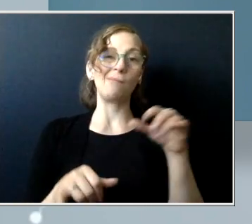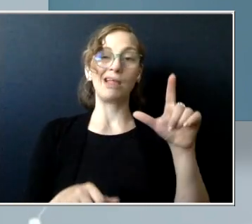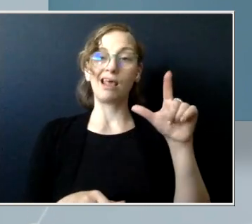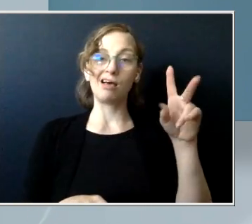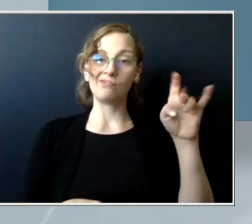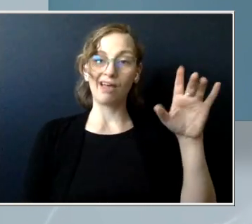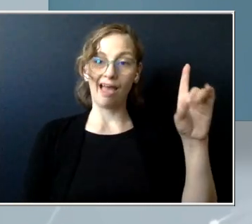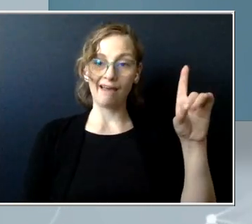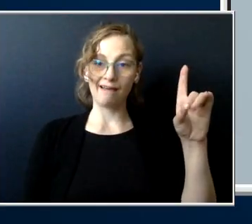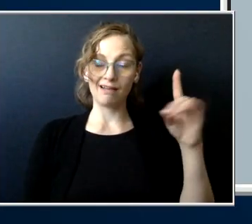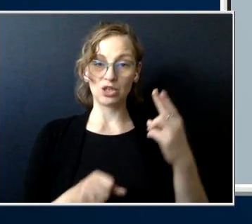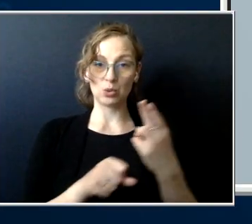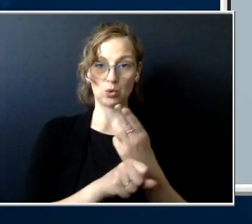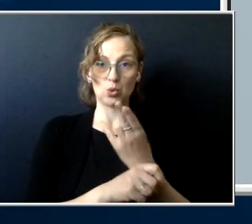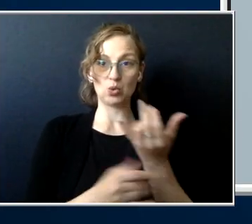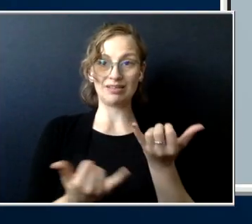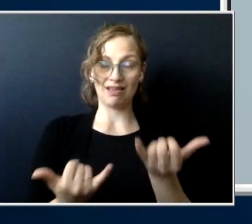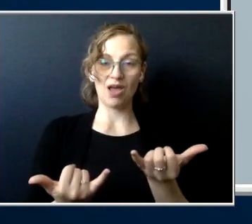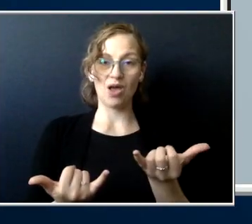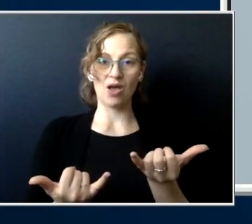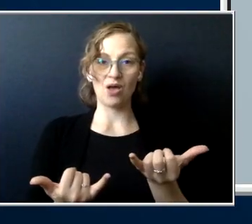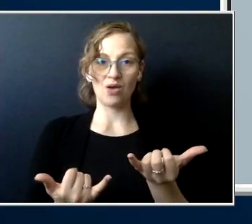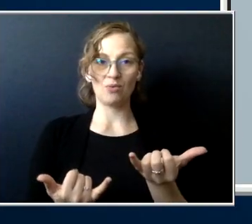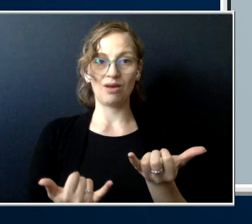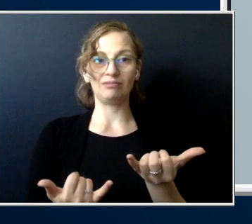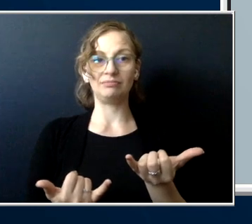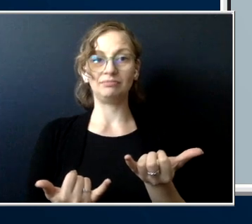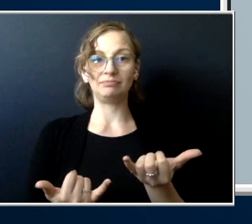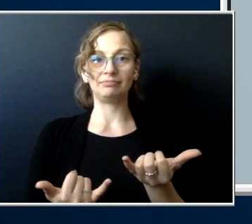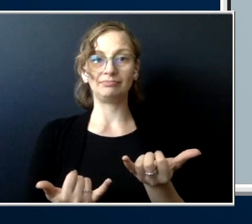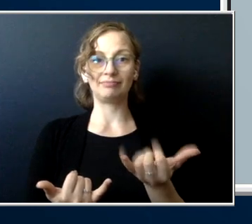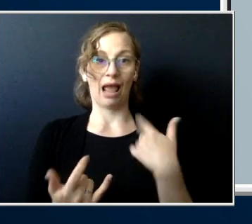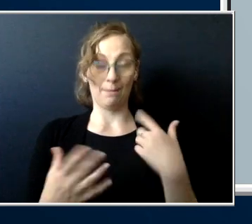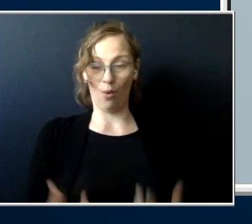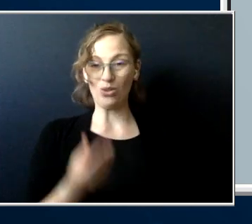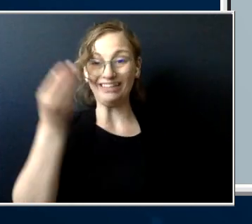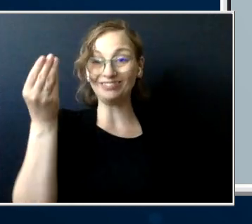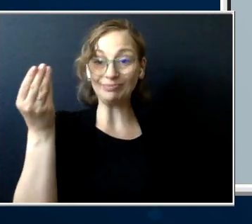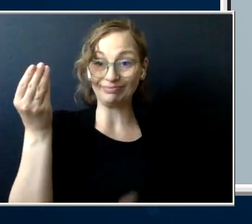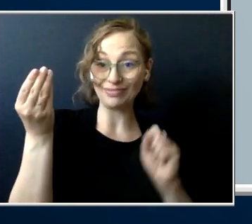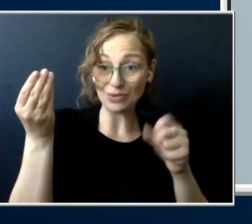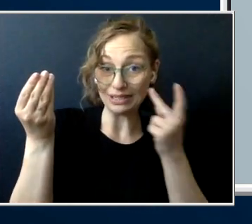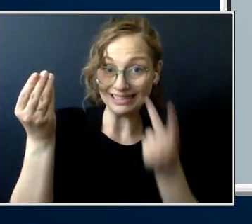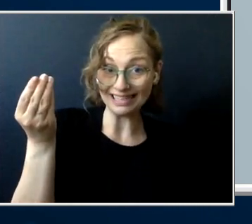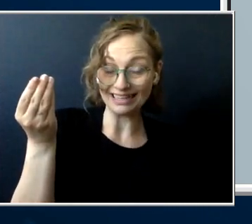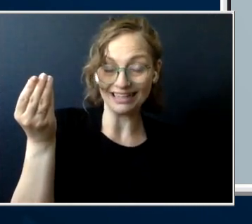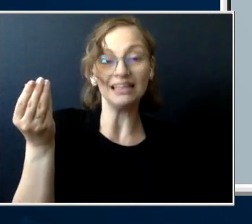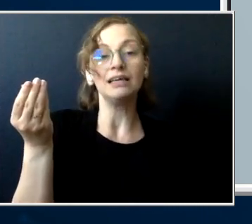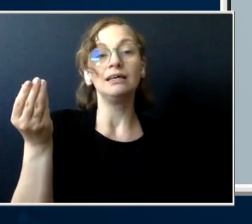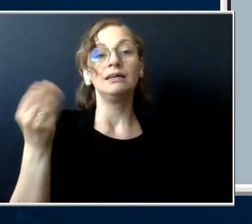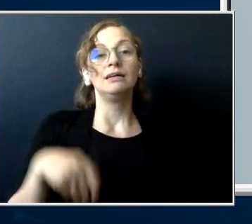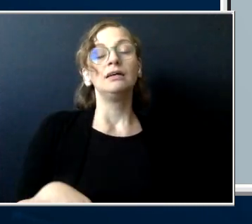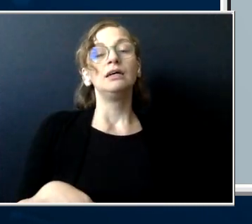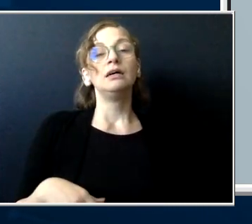are, well, the LVAD that we utilize now, I'm holding right here if you can see it. But basically, it has